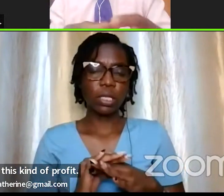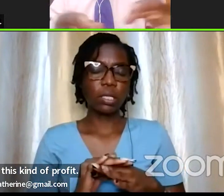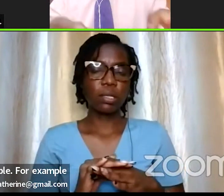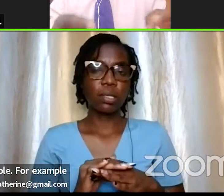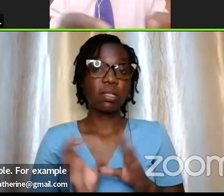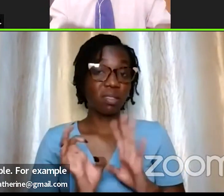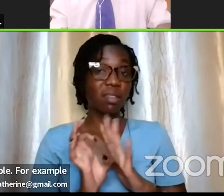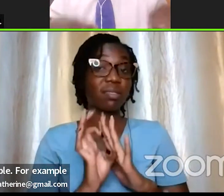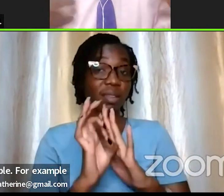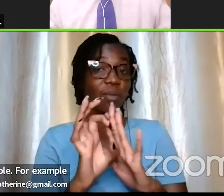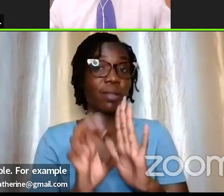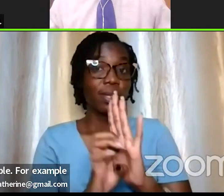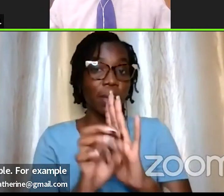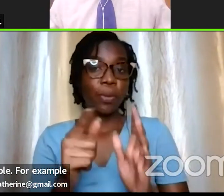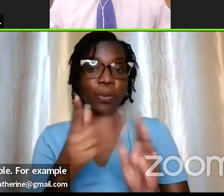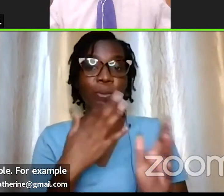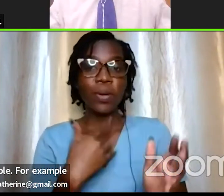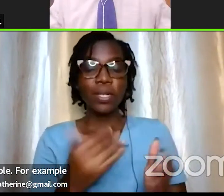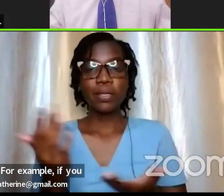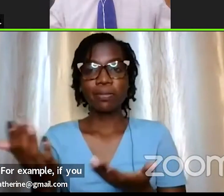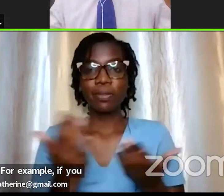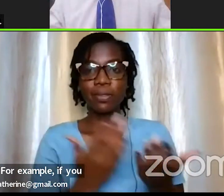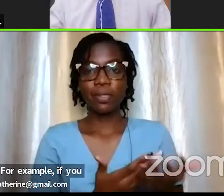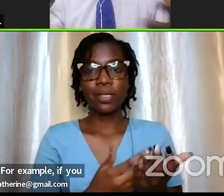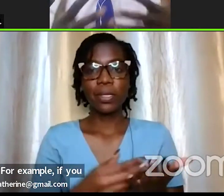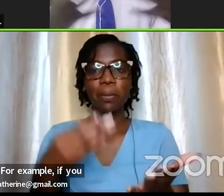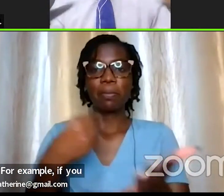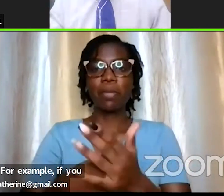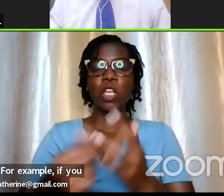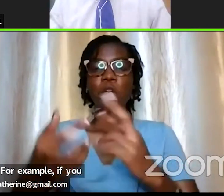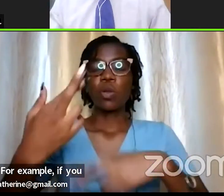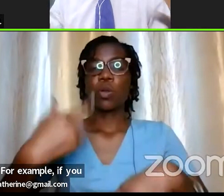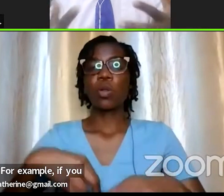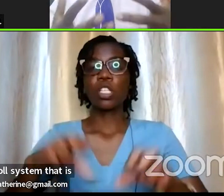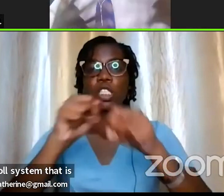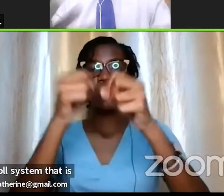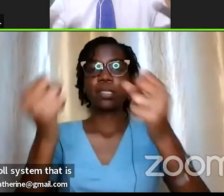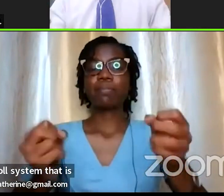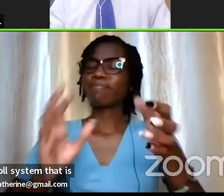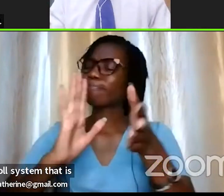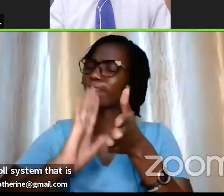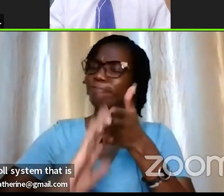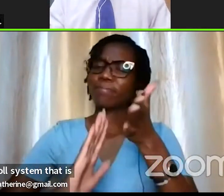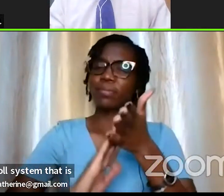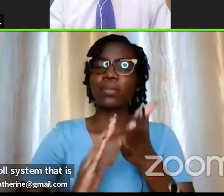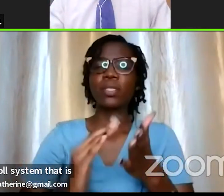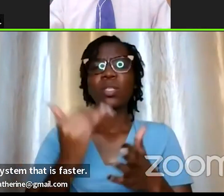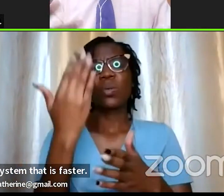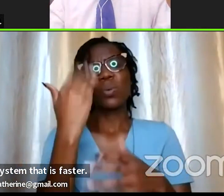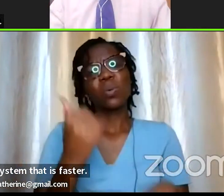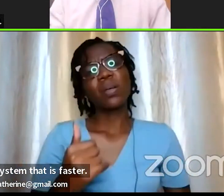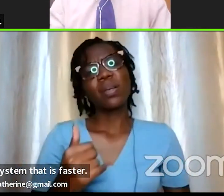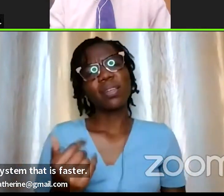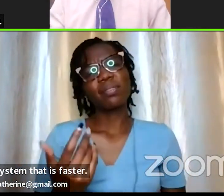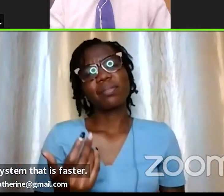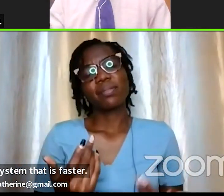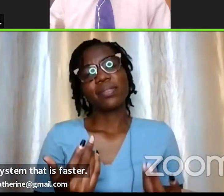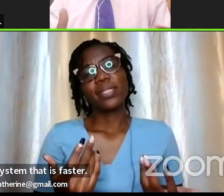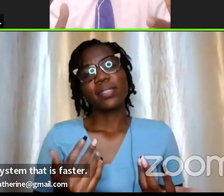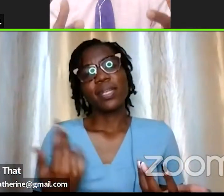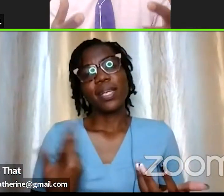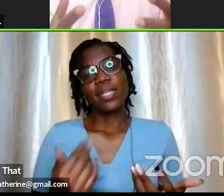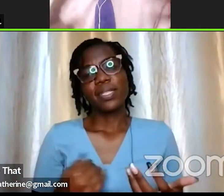For example, if you want to bring, for example, a payroll system that is faster, why should we have that